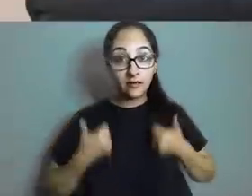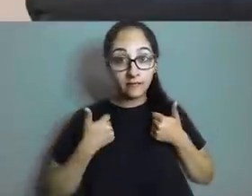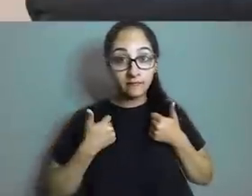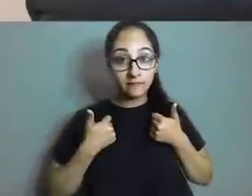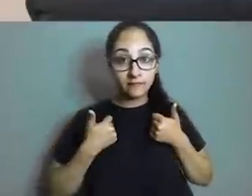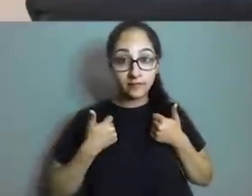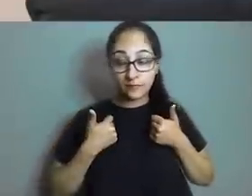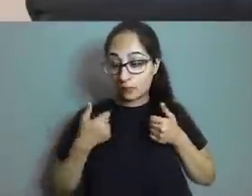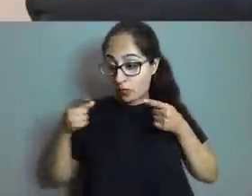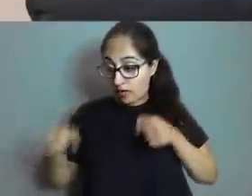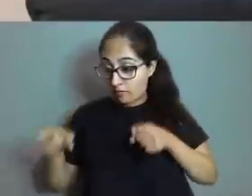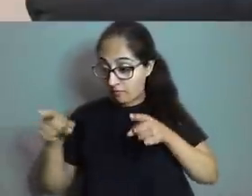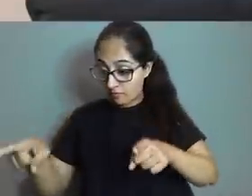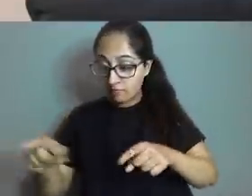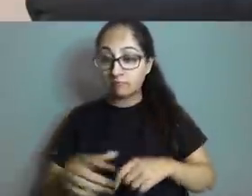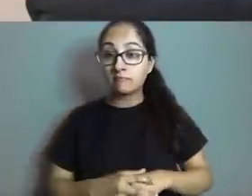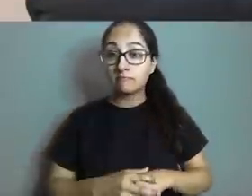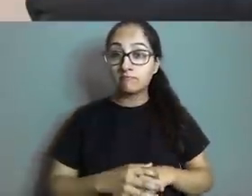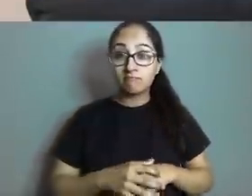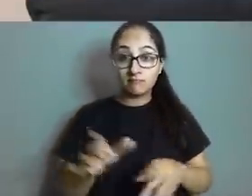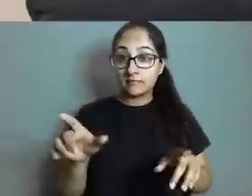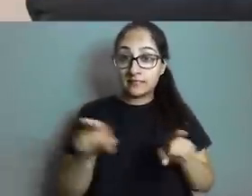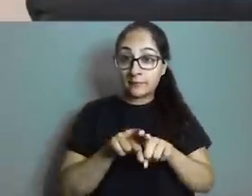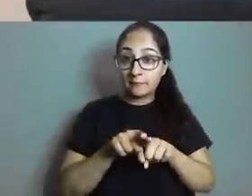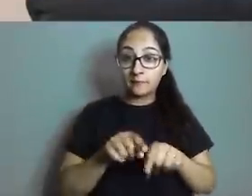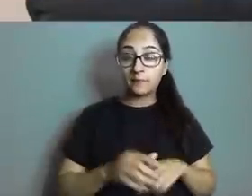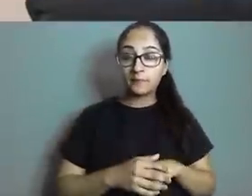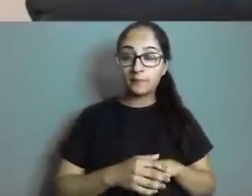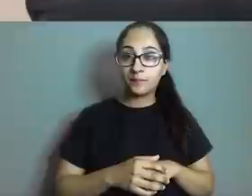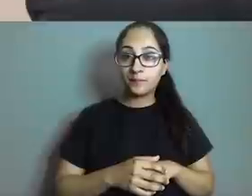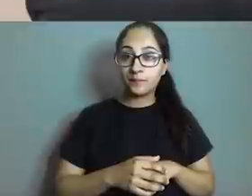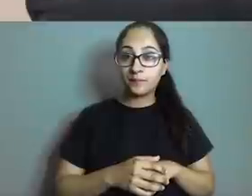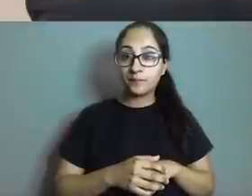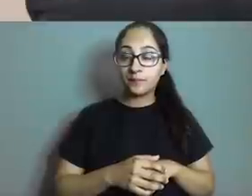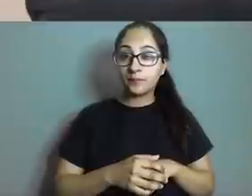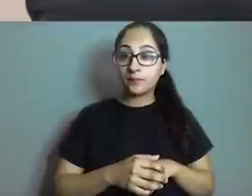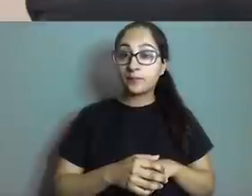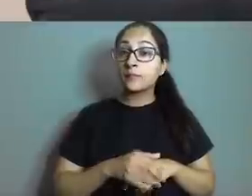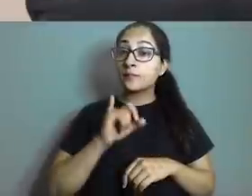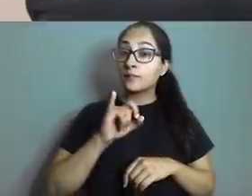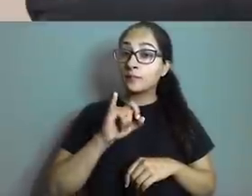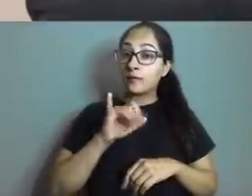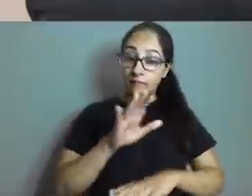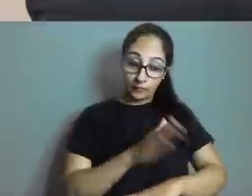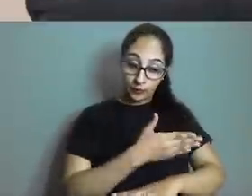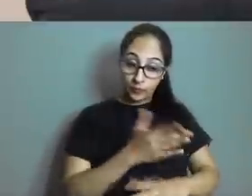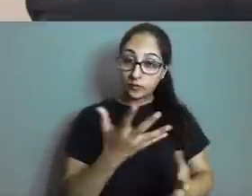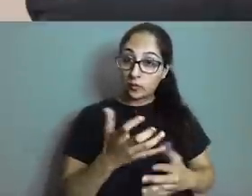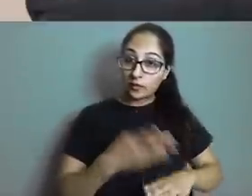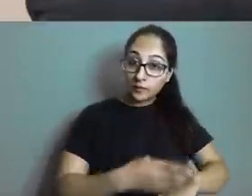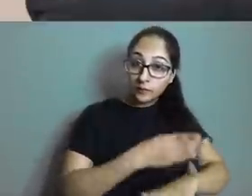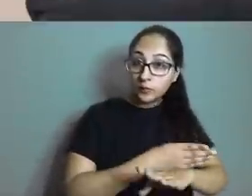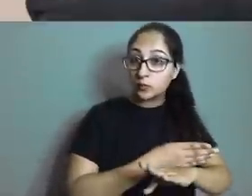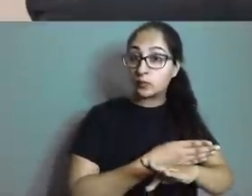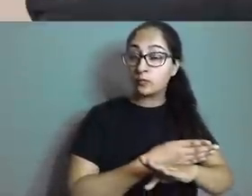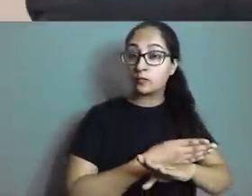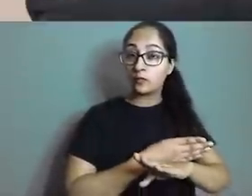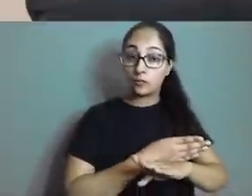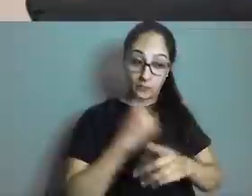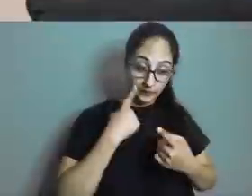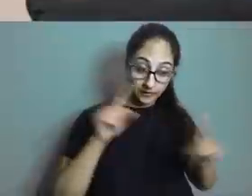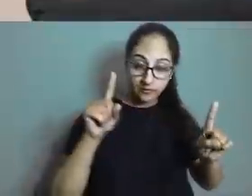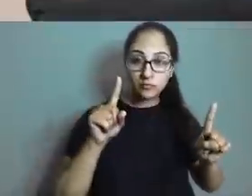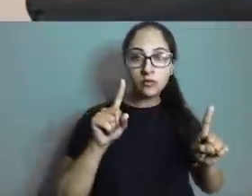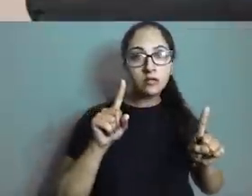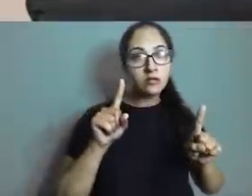learned is that music mimics life playing an instrument is like uh anything in